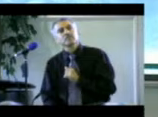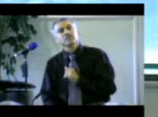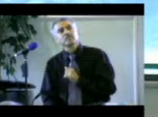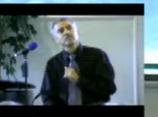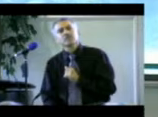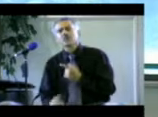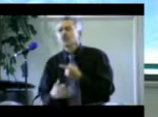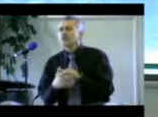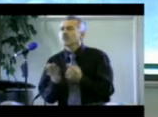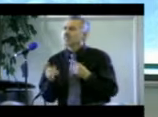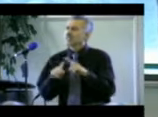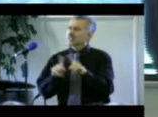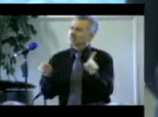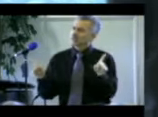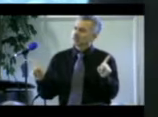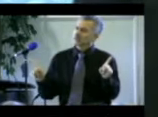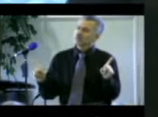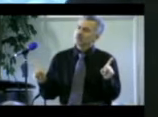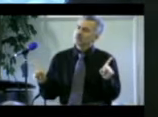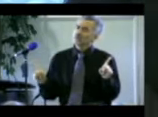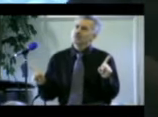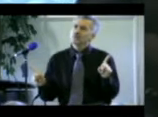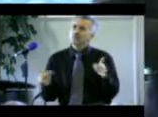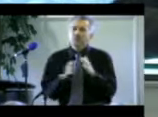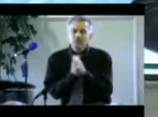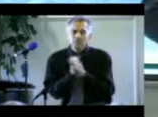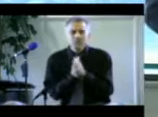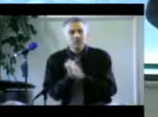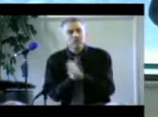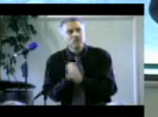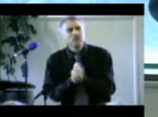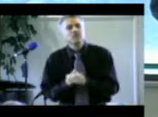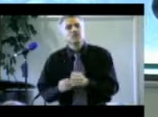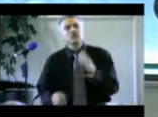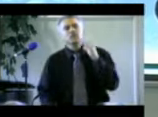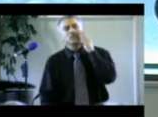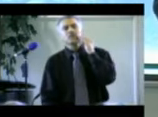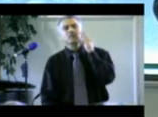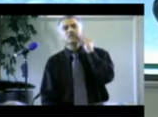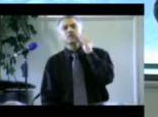What is the difference in the motive of Moses'